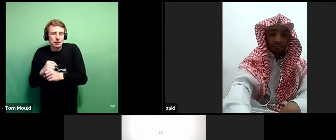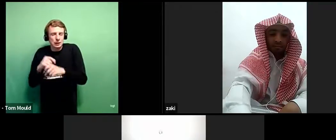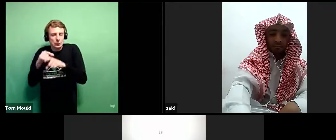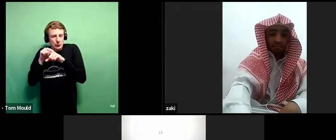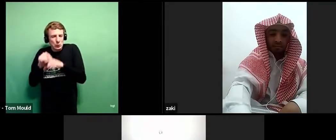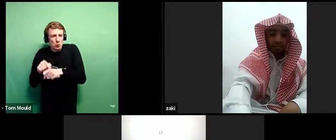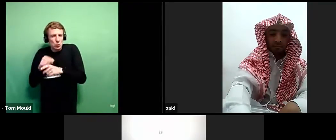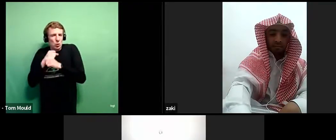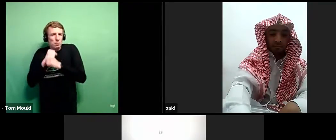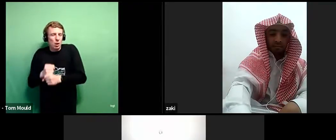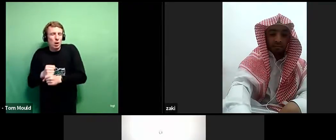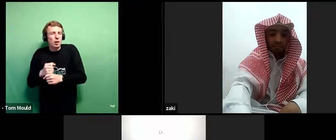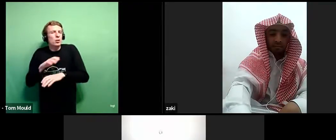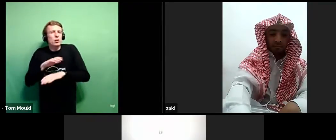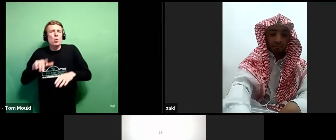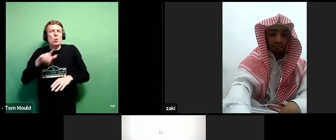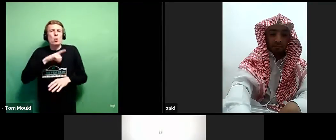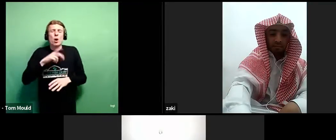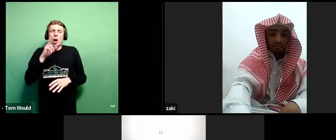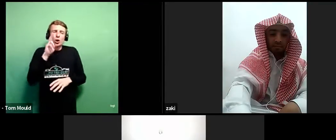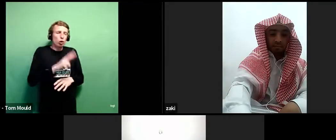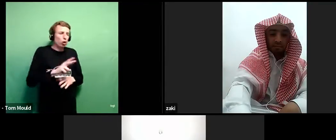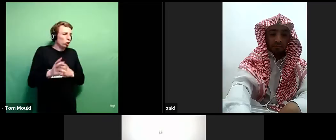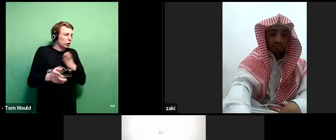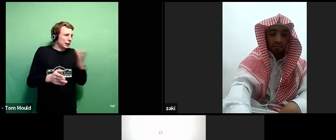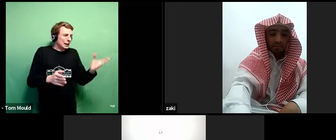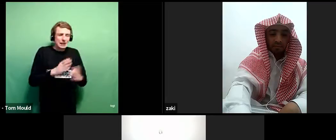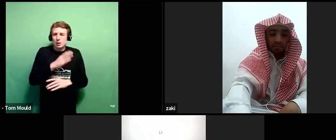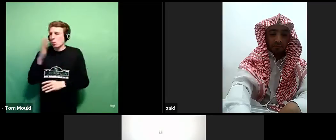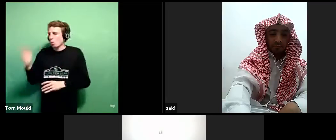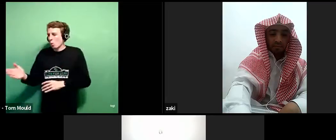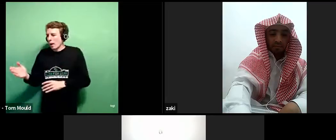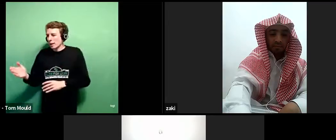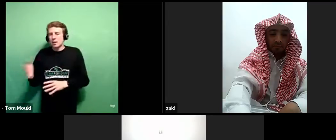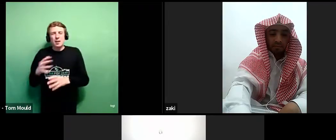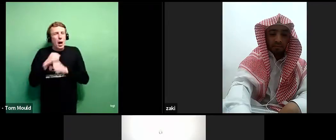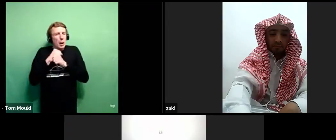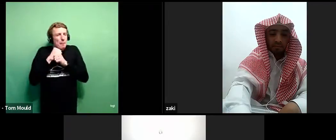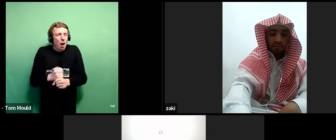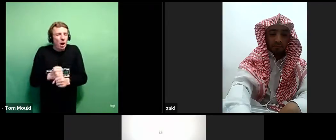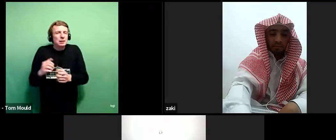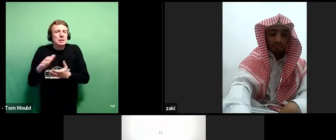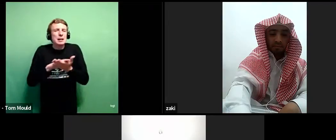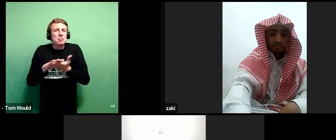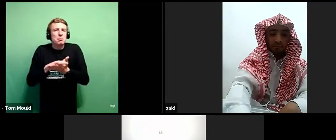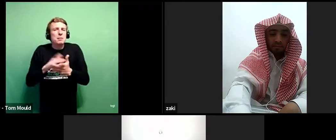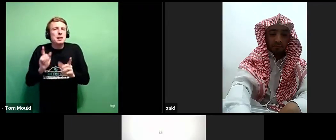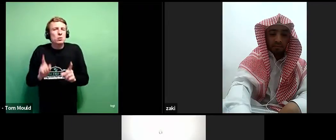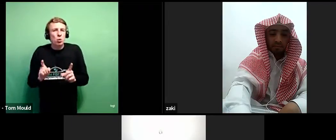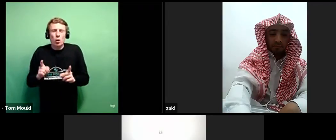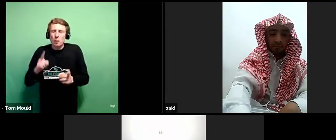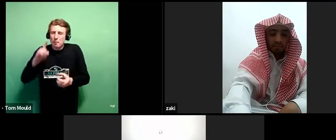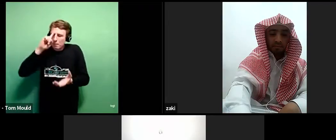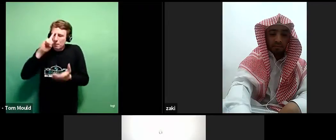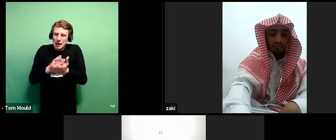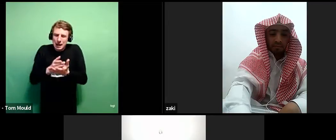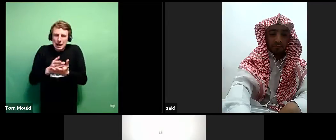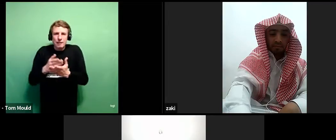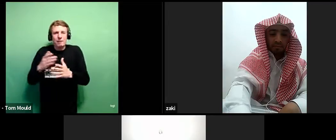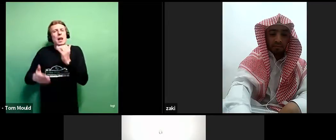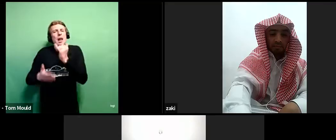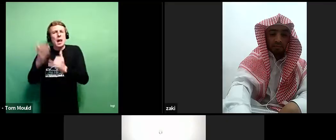who believes in Allah, the last day, the angels, the book, the prophets, and gives his wealth in spite of love